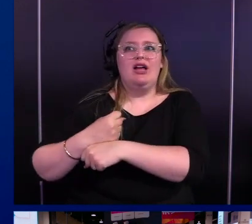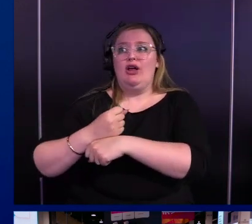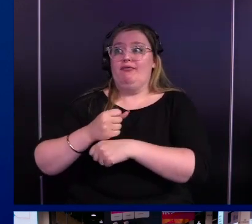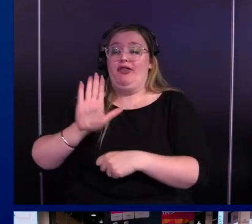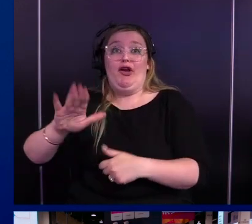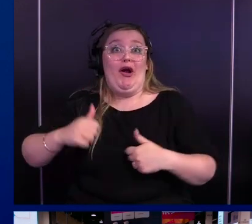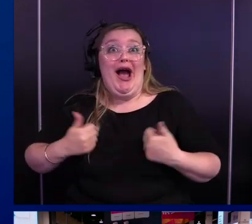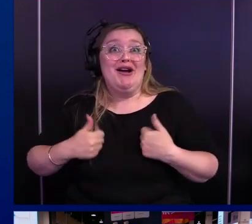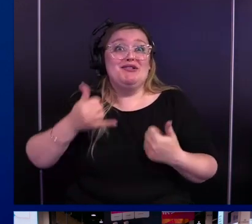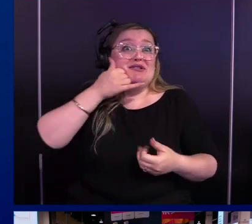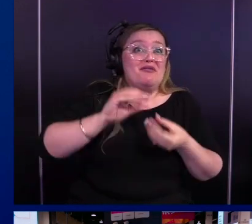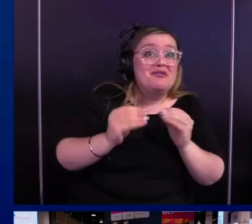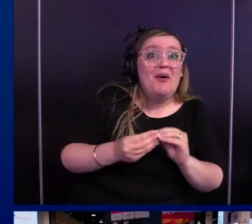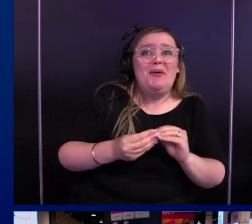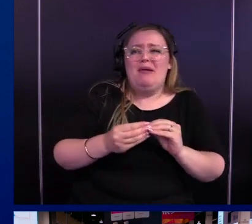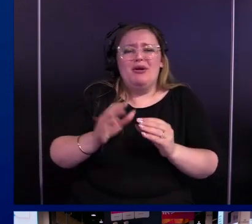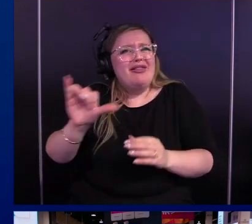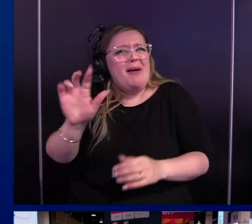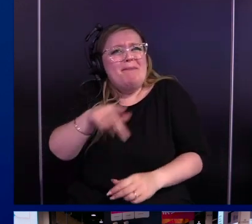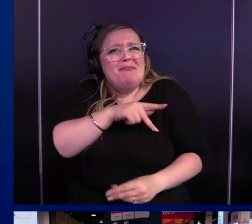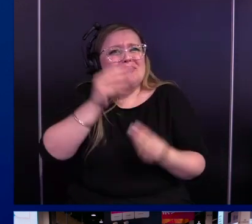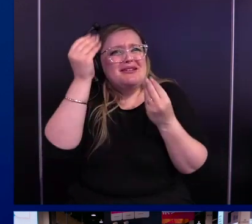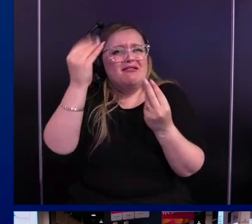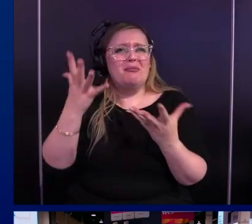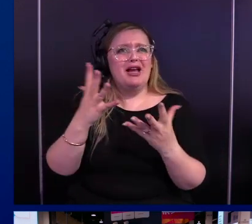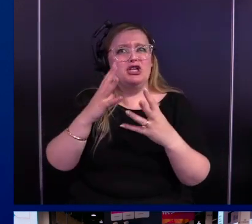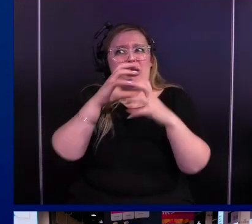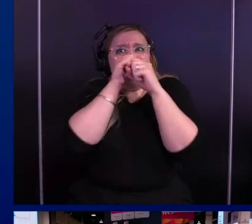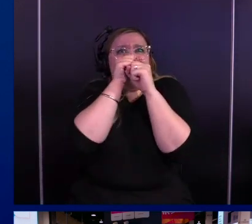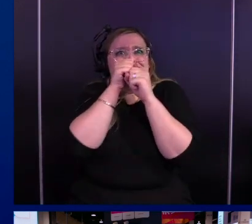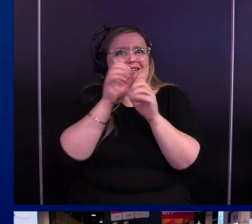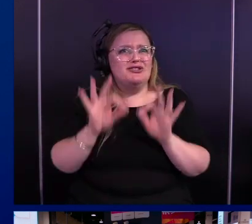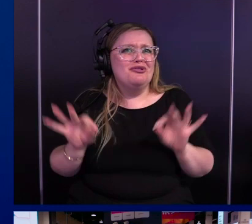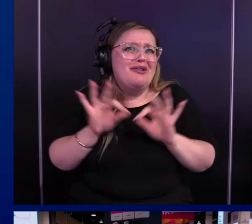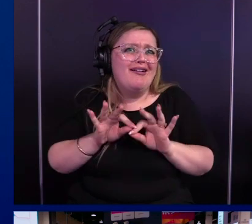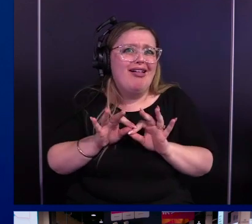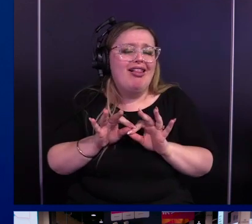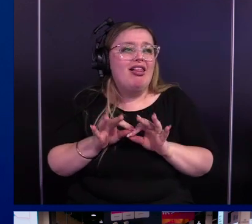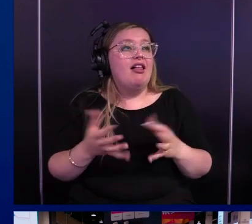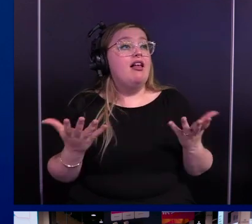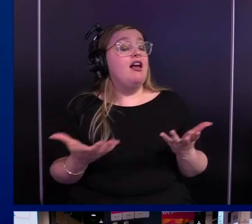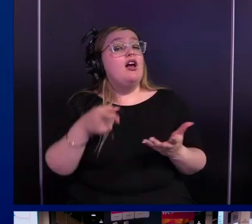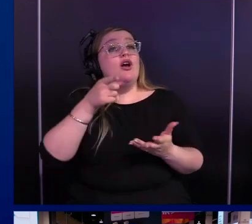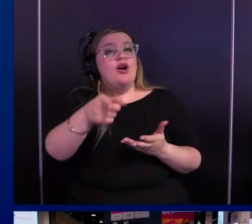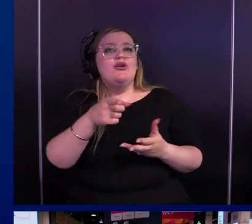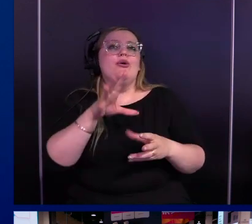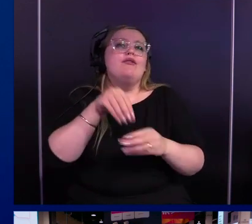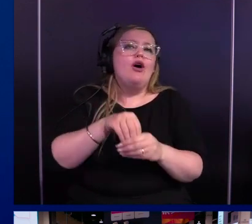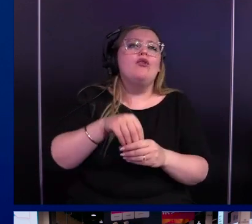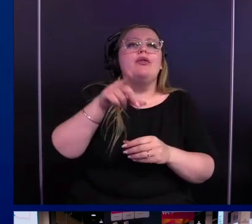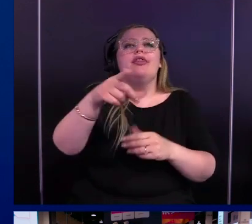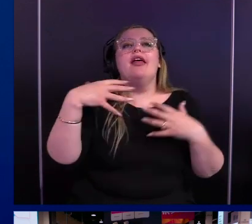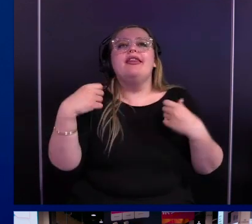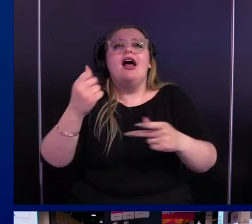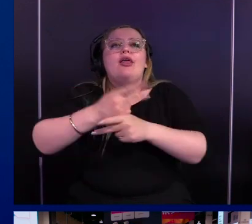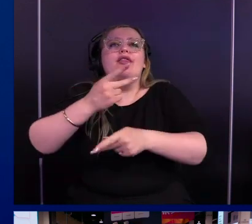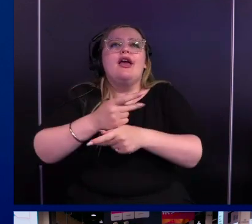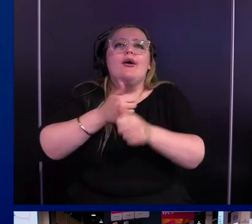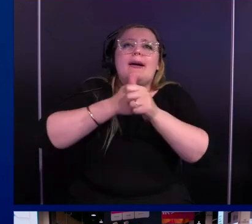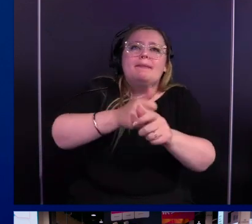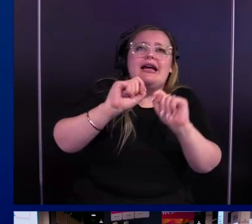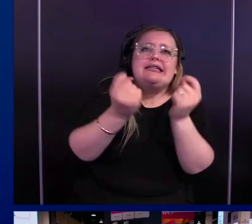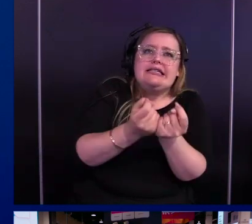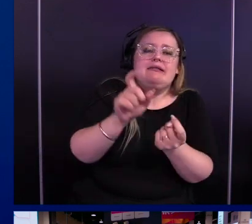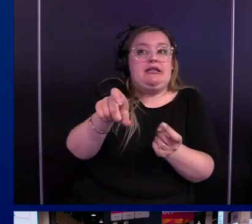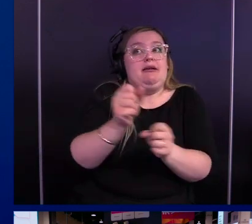their personal information is kind of critical. Yeah, and this is, it looks like it's going to be your part of the healthcare compliance team. You want to make sure that you're following